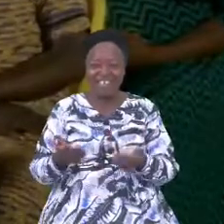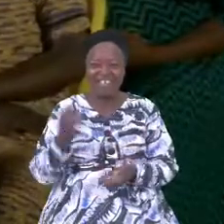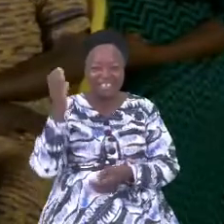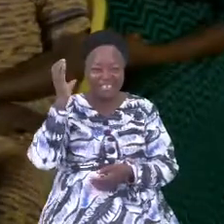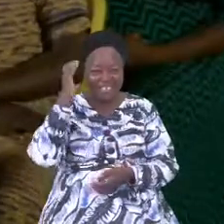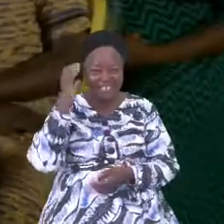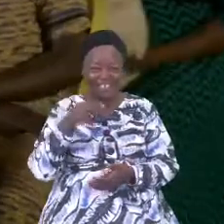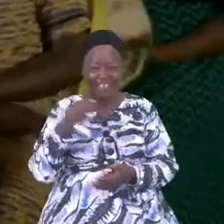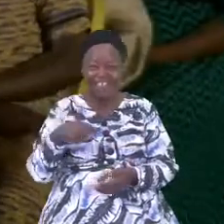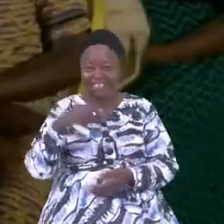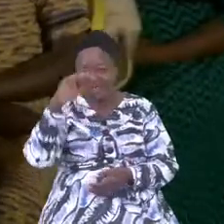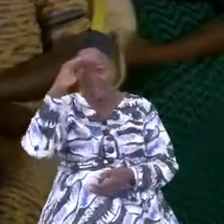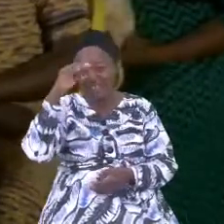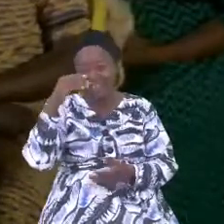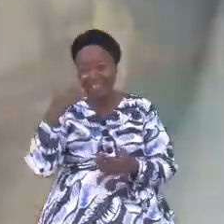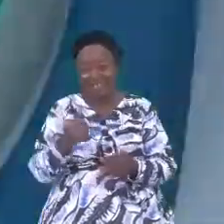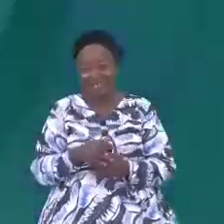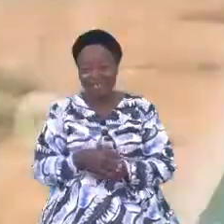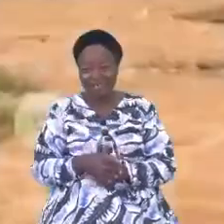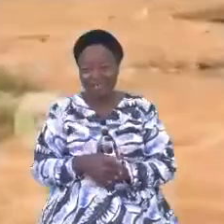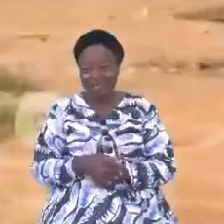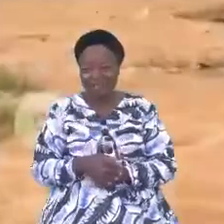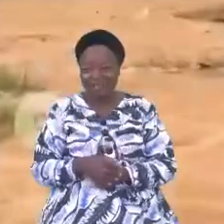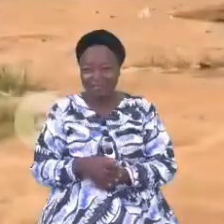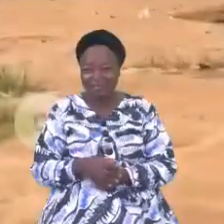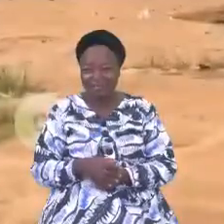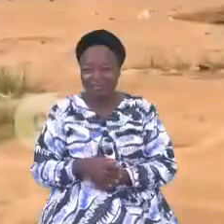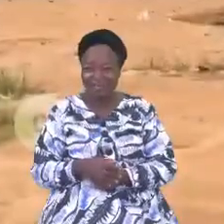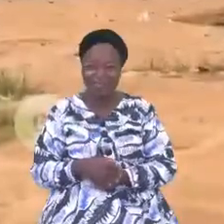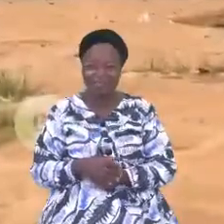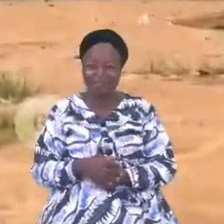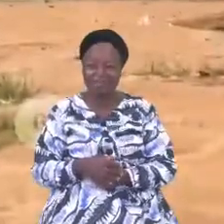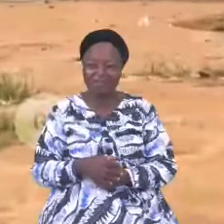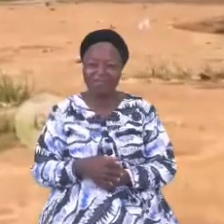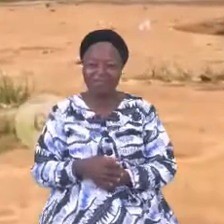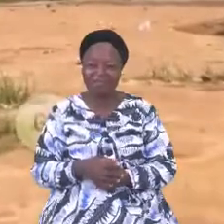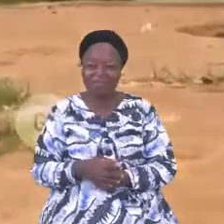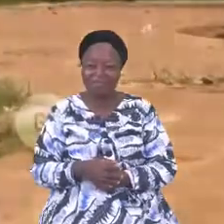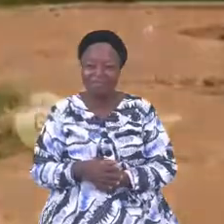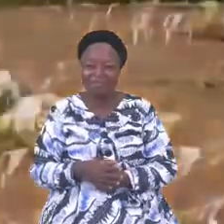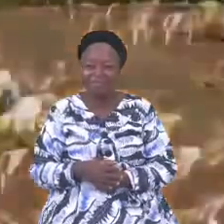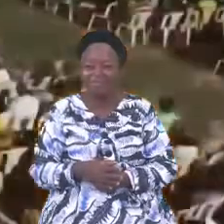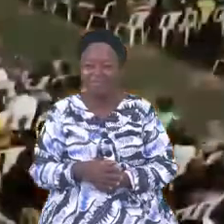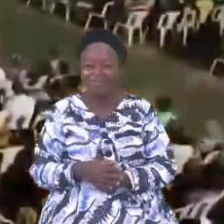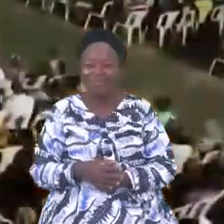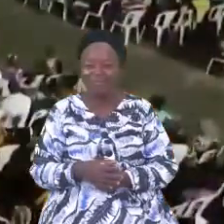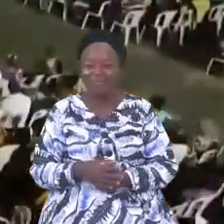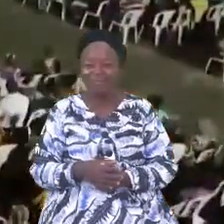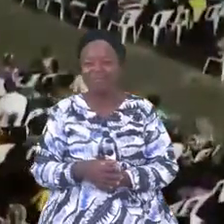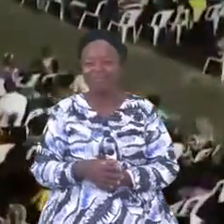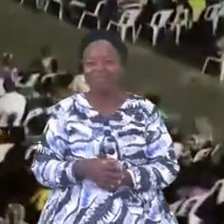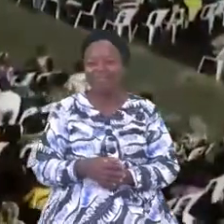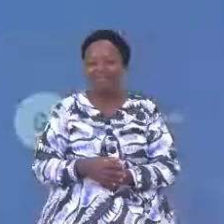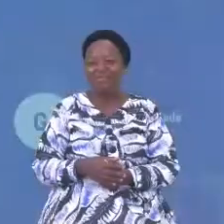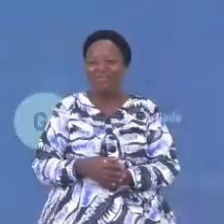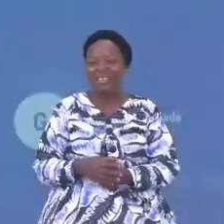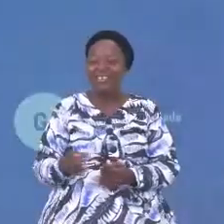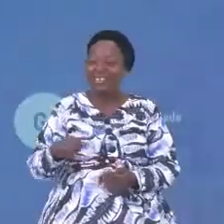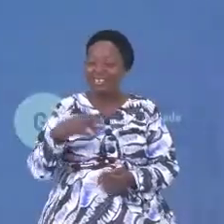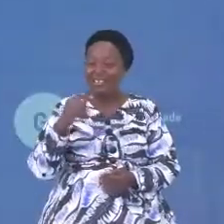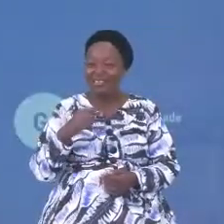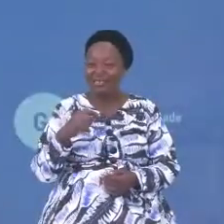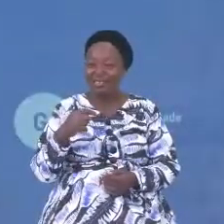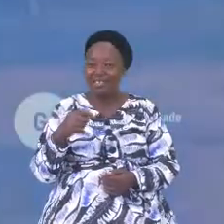from Enugu State. I then my house the here the crusade where the palace we